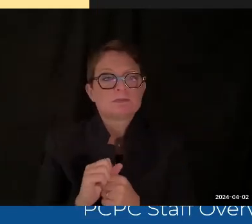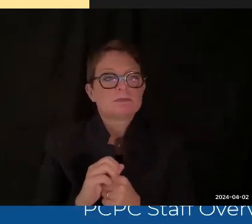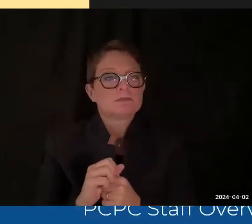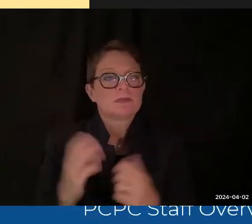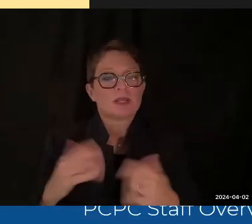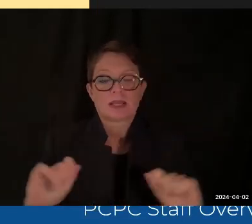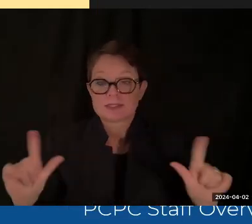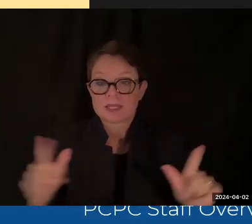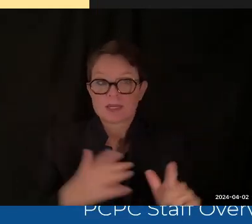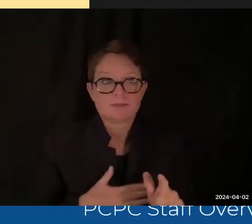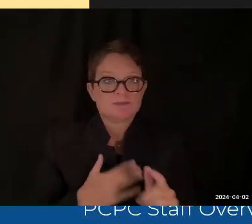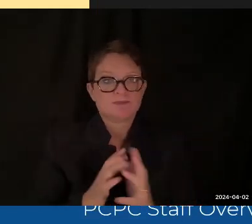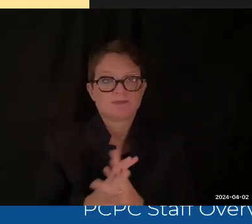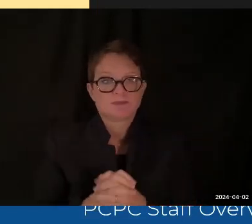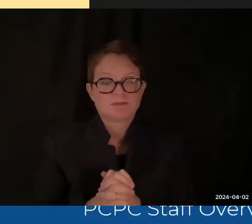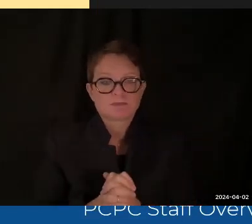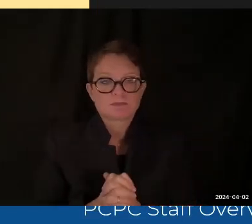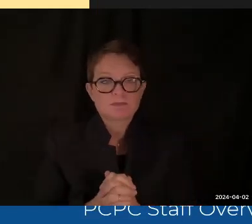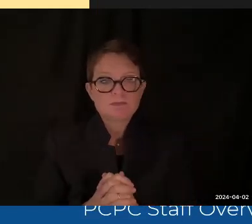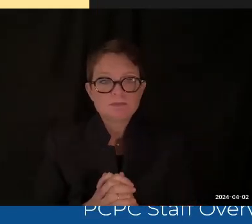Next slide.